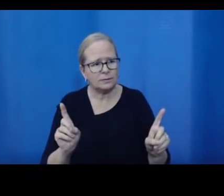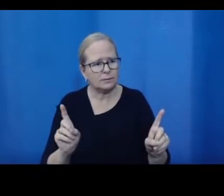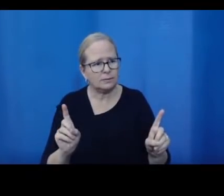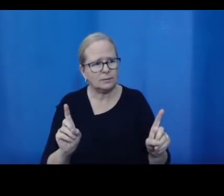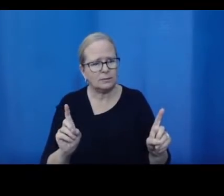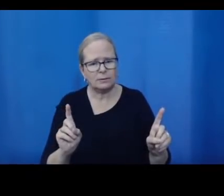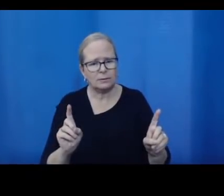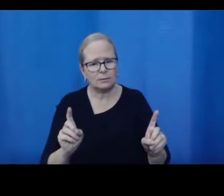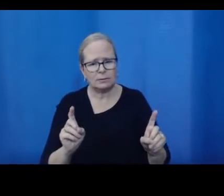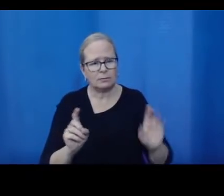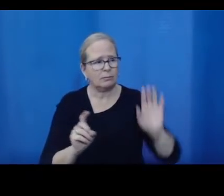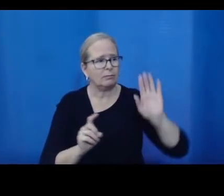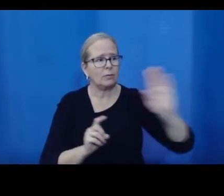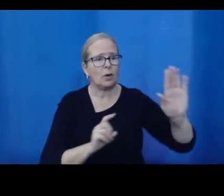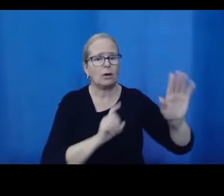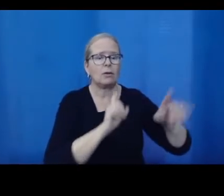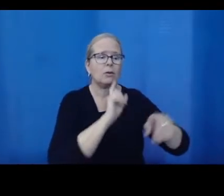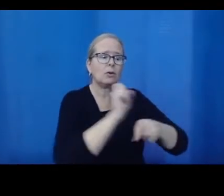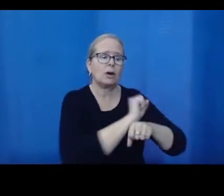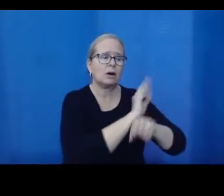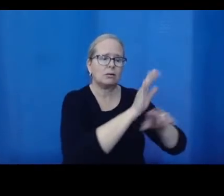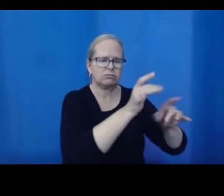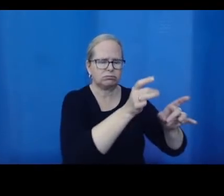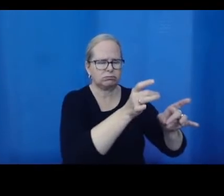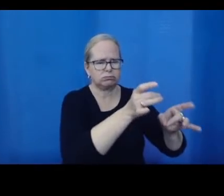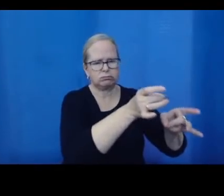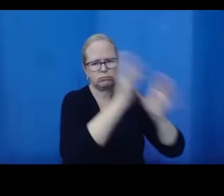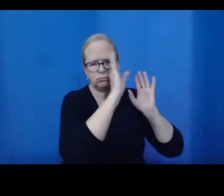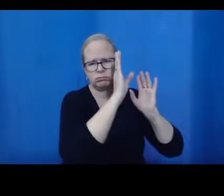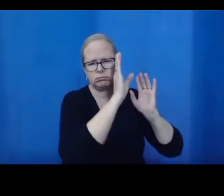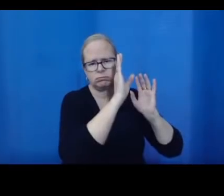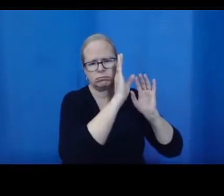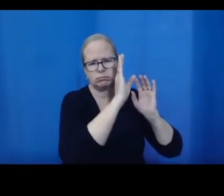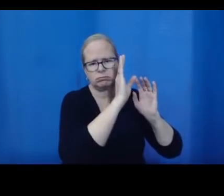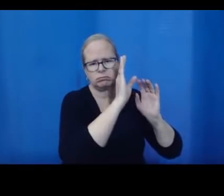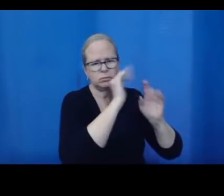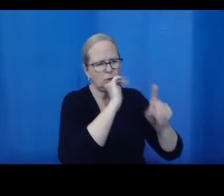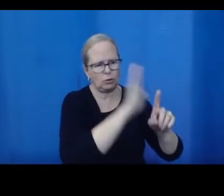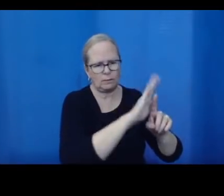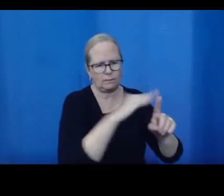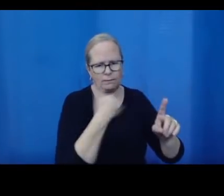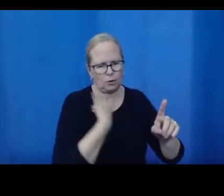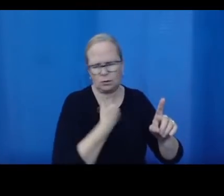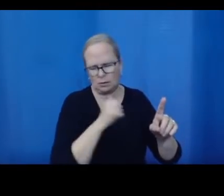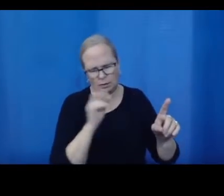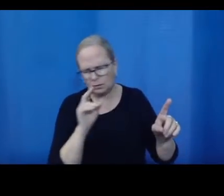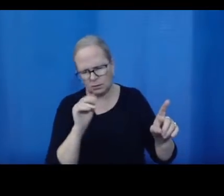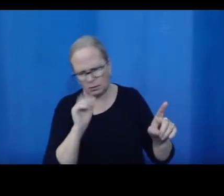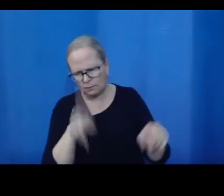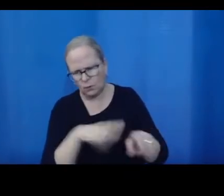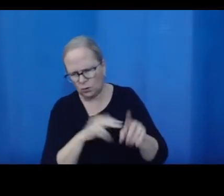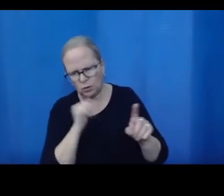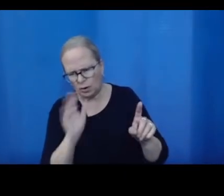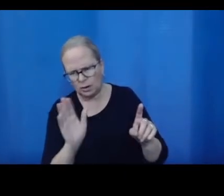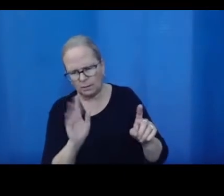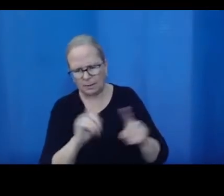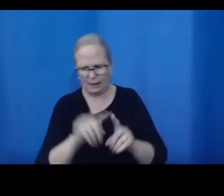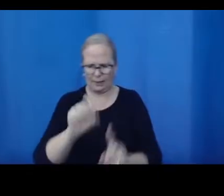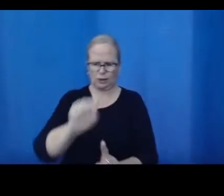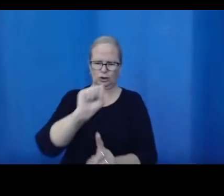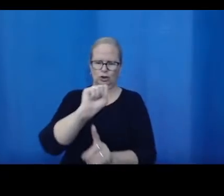fault. Obviously, it's the circumstances. And so if they're having trouble coping with that, that's also not their fault. And